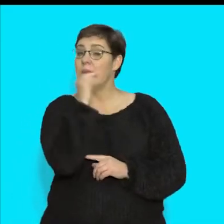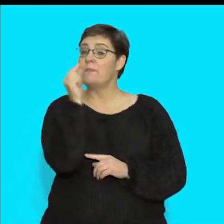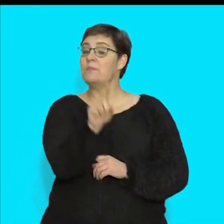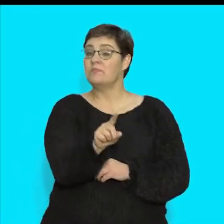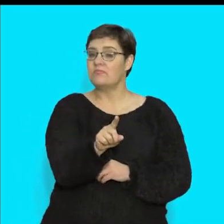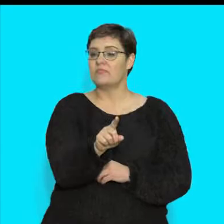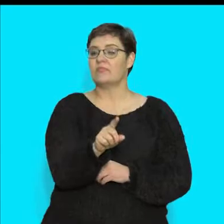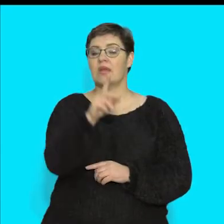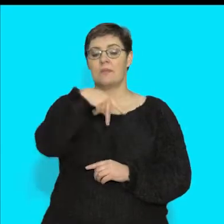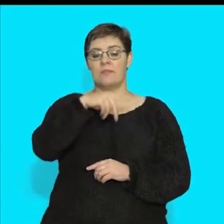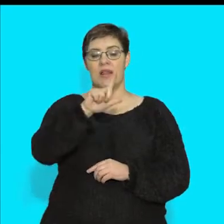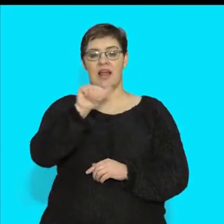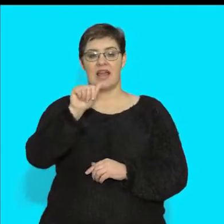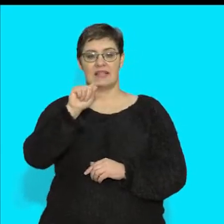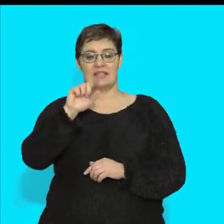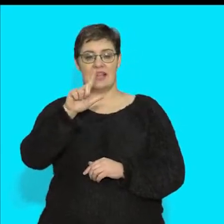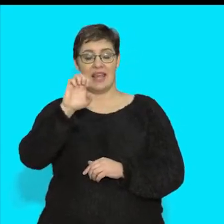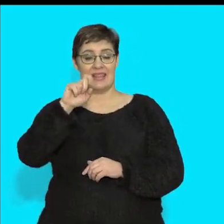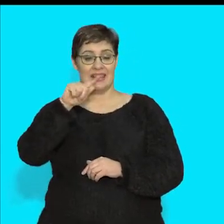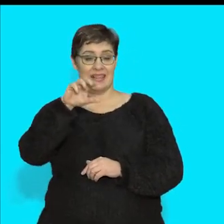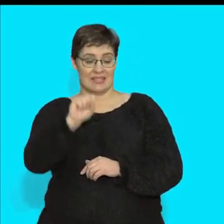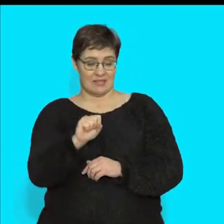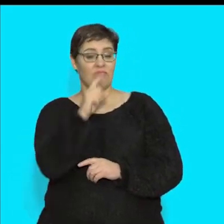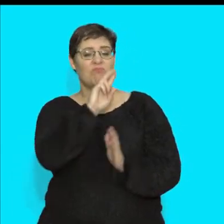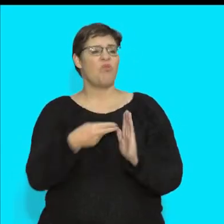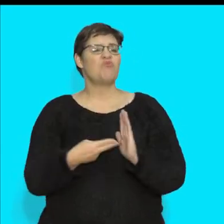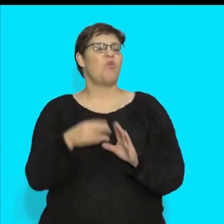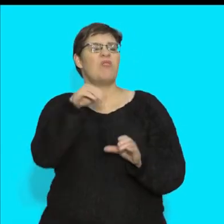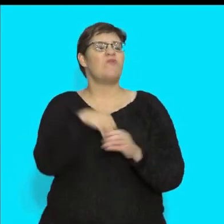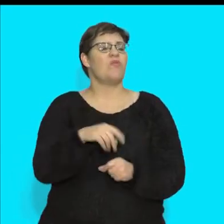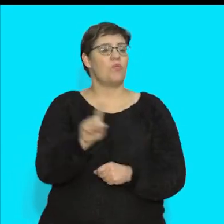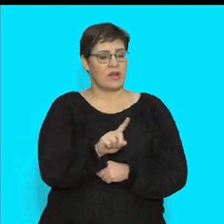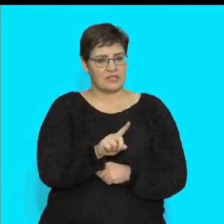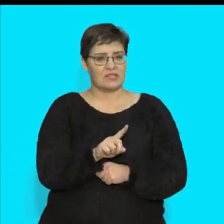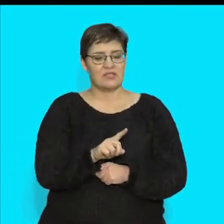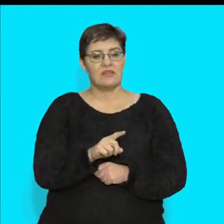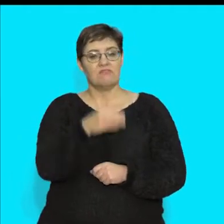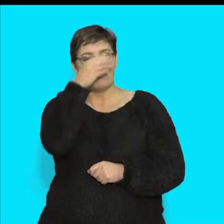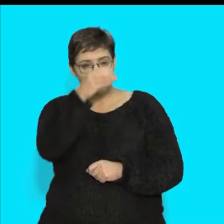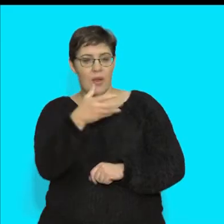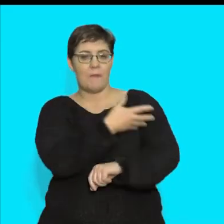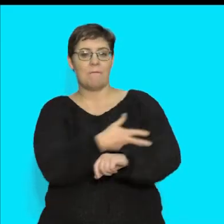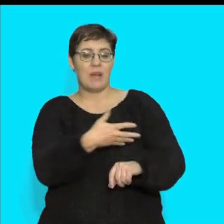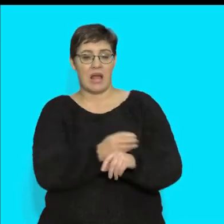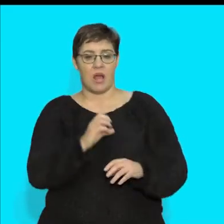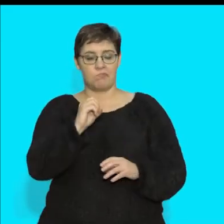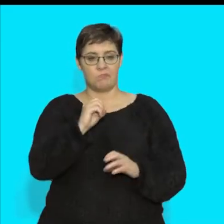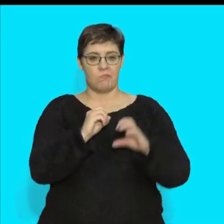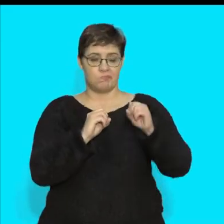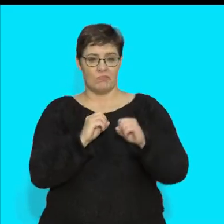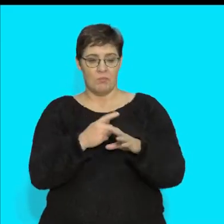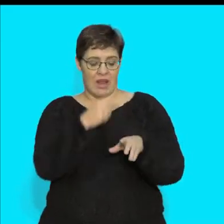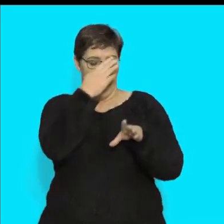your platelets, and those played a role, right, in the whole concept of blood clotting,